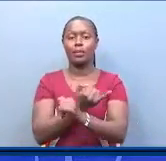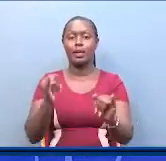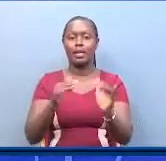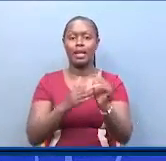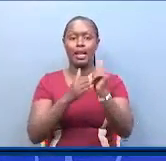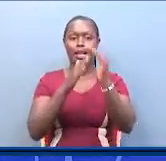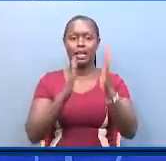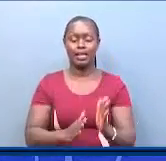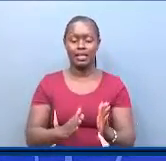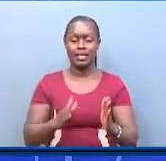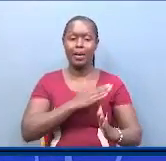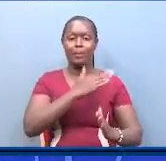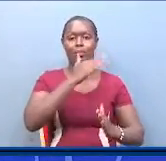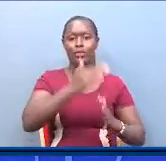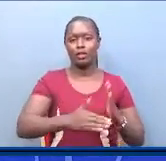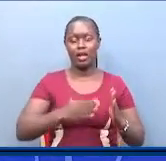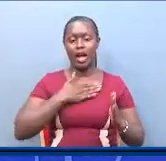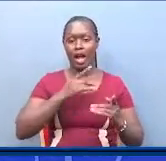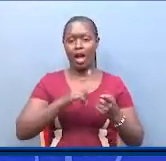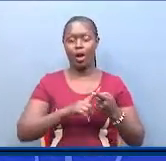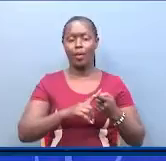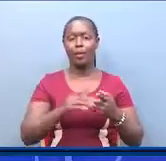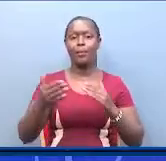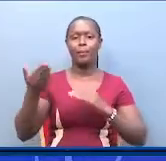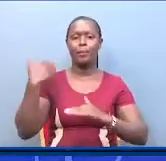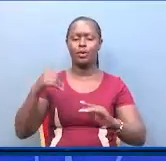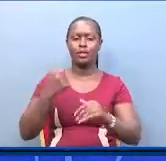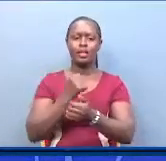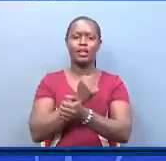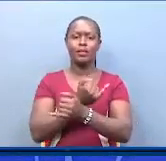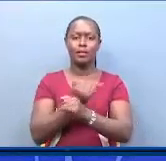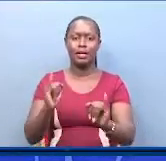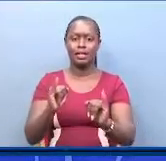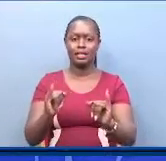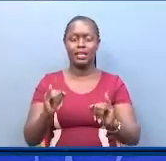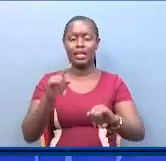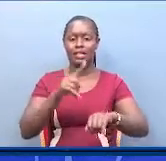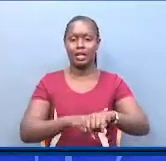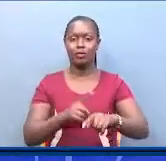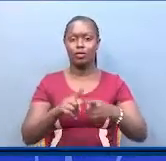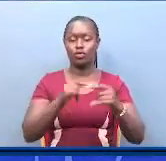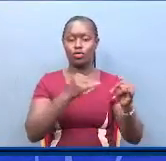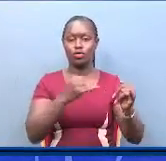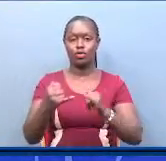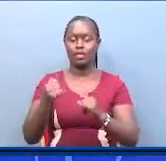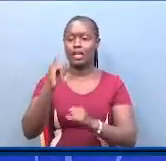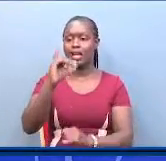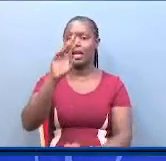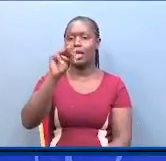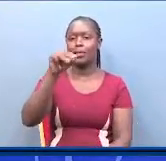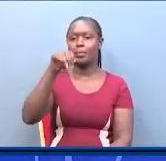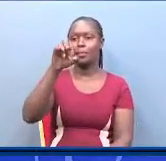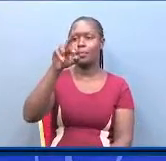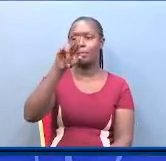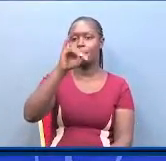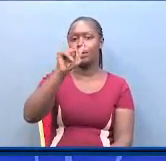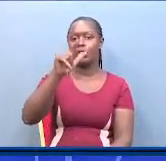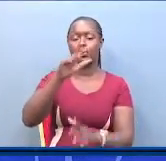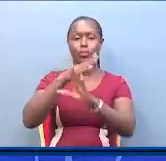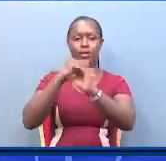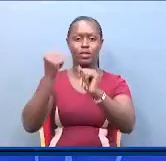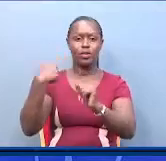mutilated our independence, our post-independence constitution 35 times to introduce an imperial presidency. And we are